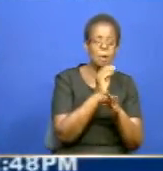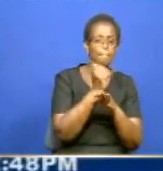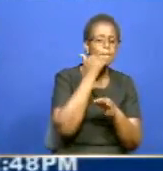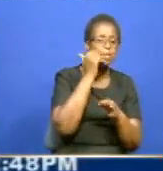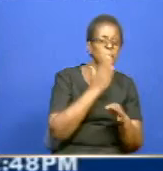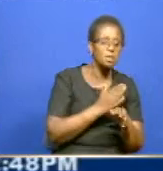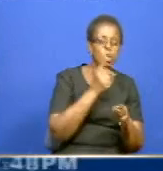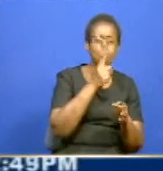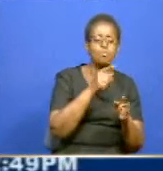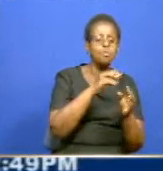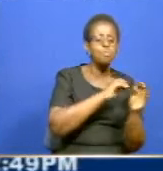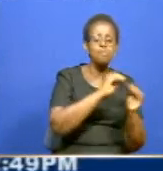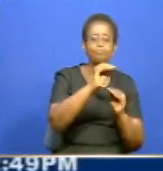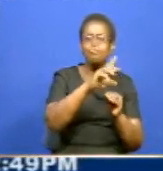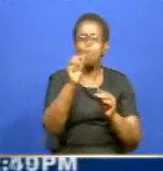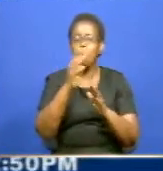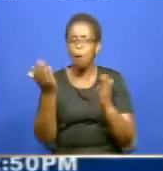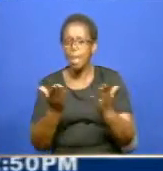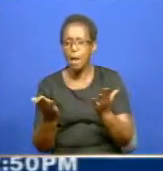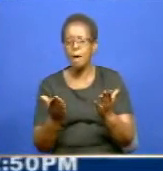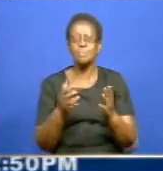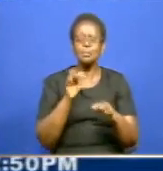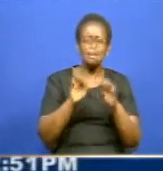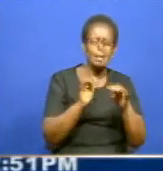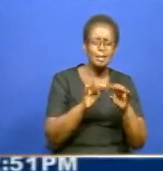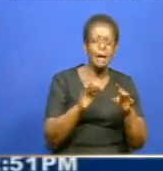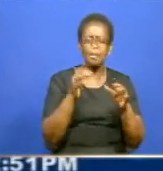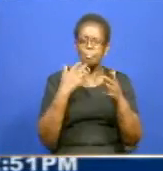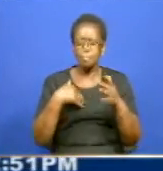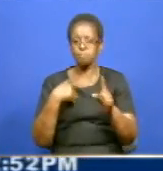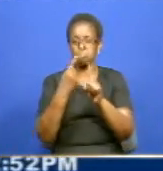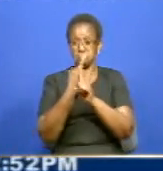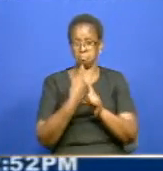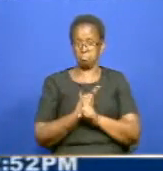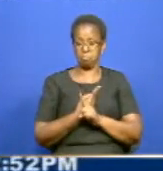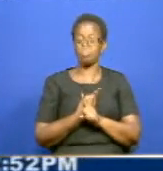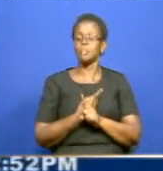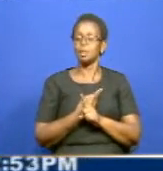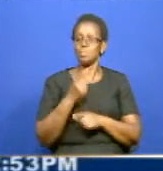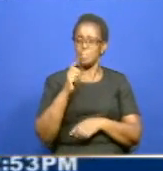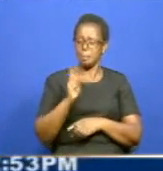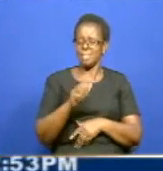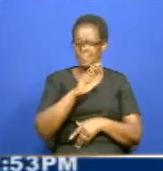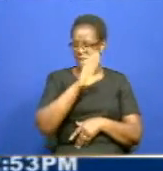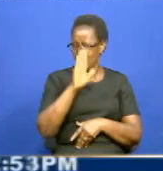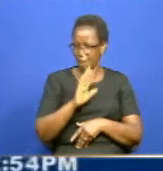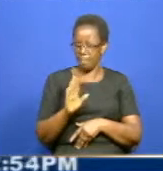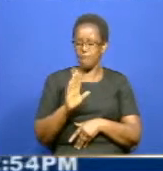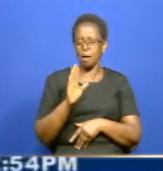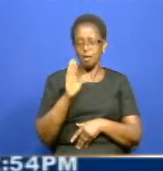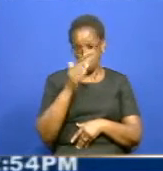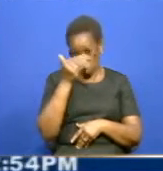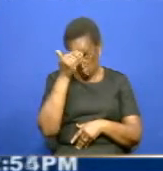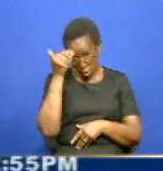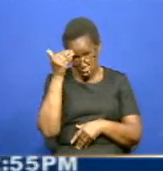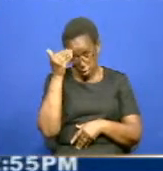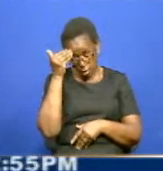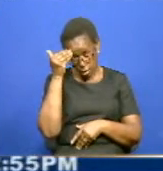to go and all that, the secretaries and all that. Honorable Speaker, we should never forget that these